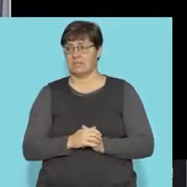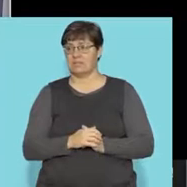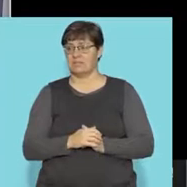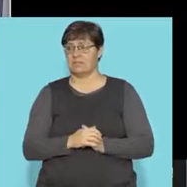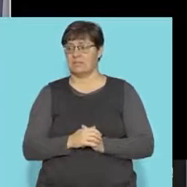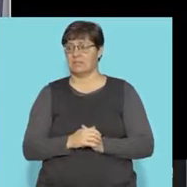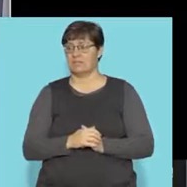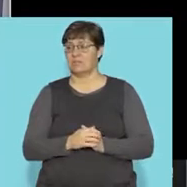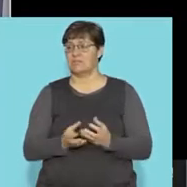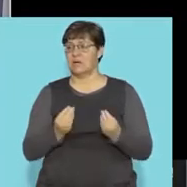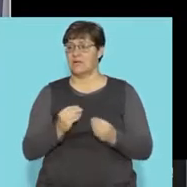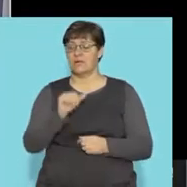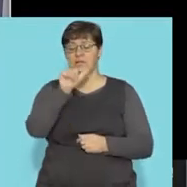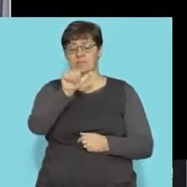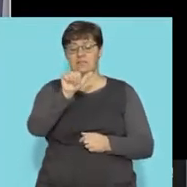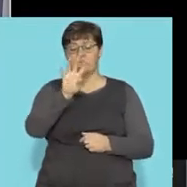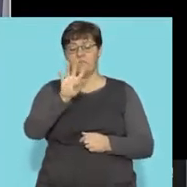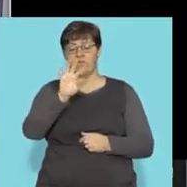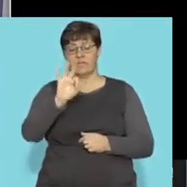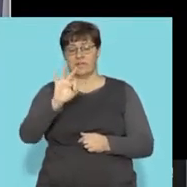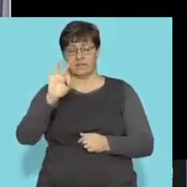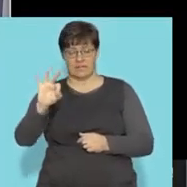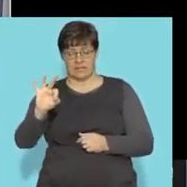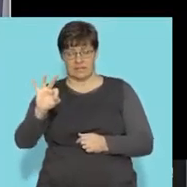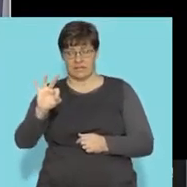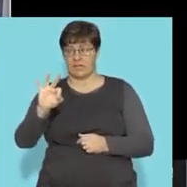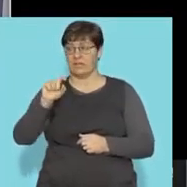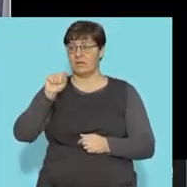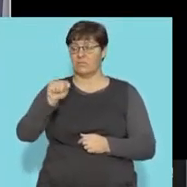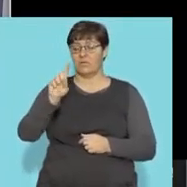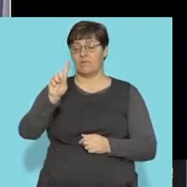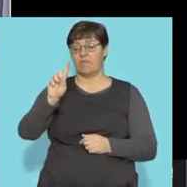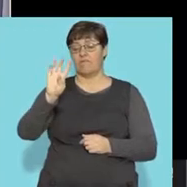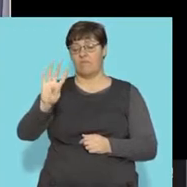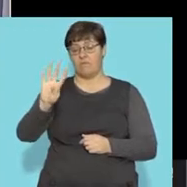706,86. And that's going to give me an answer of